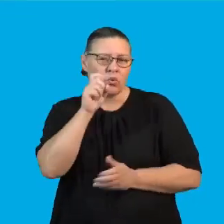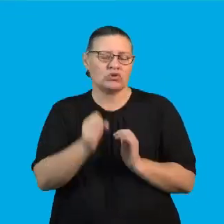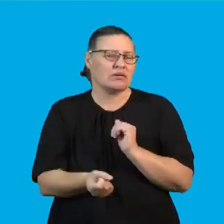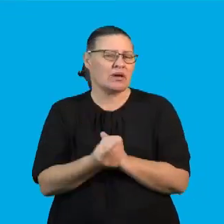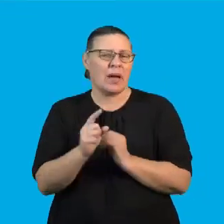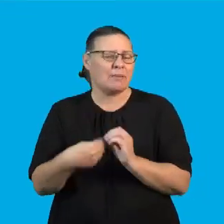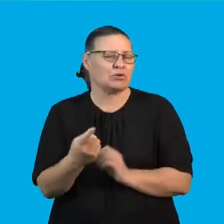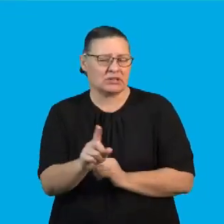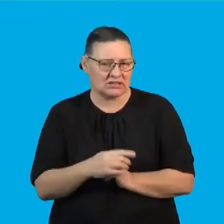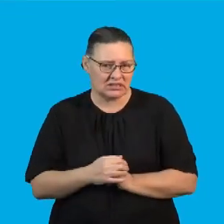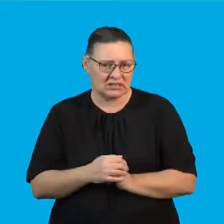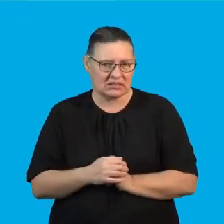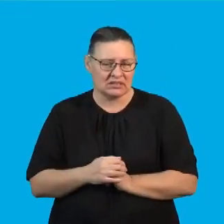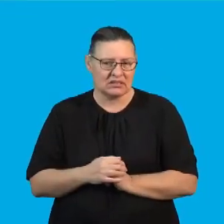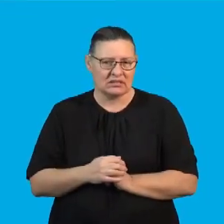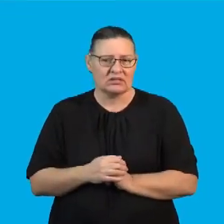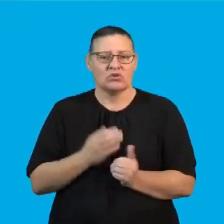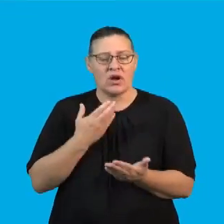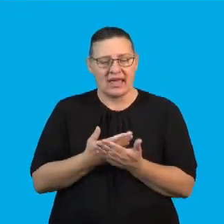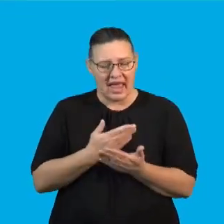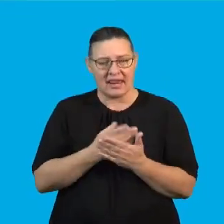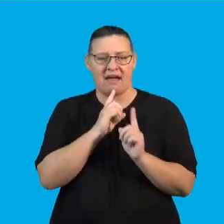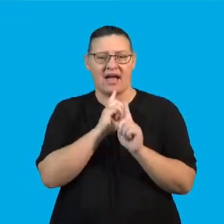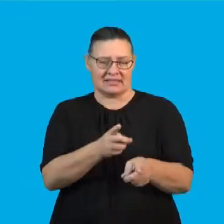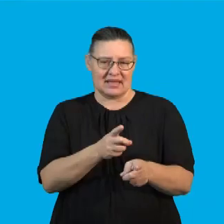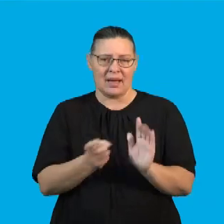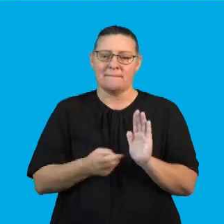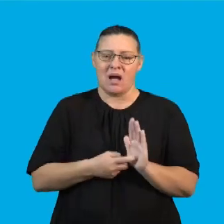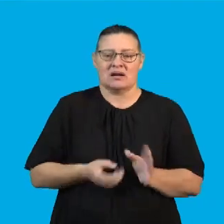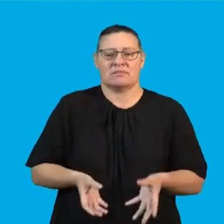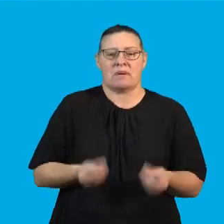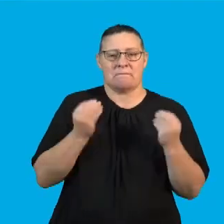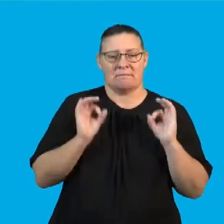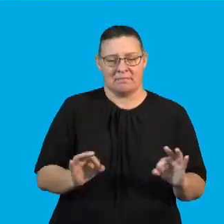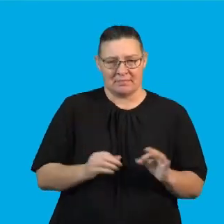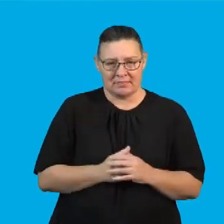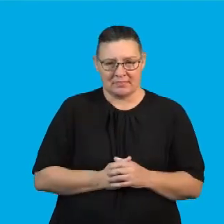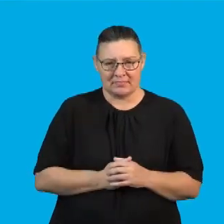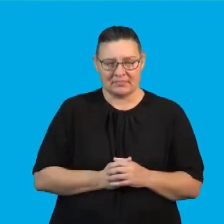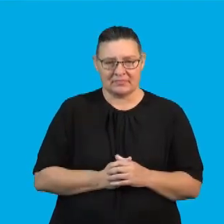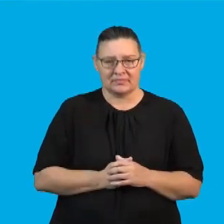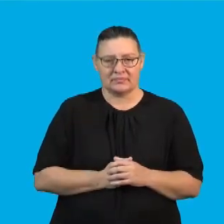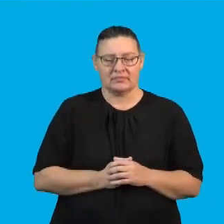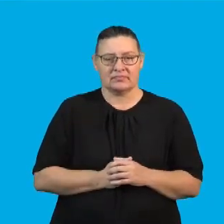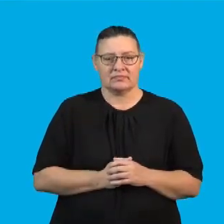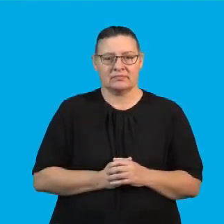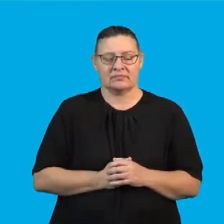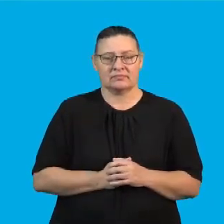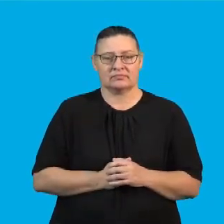what the question is all about so that you are able to answer and get your marks correctly.